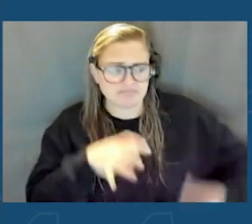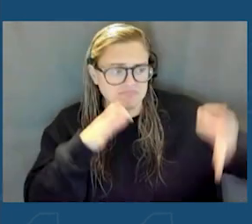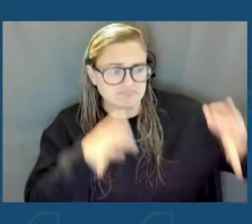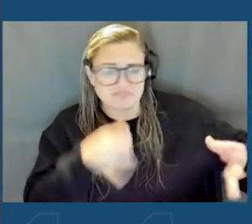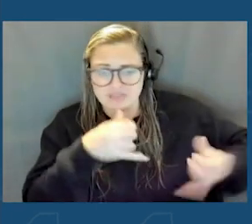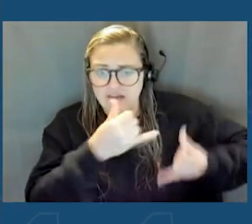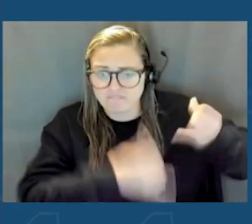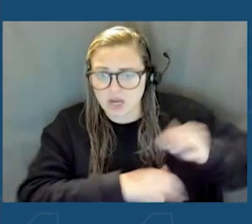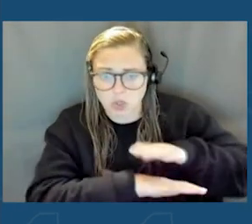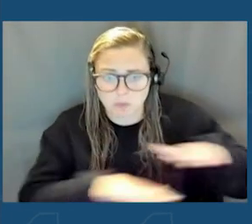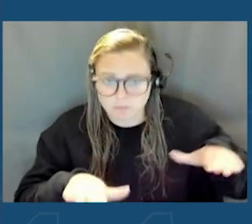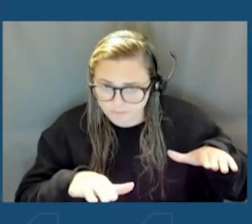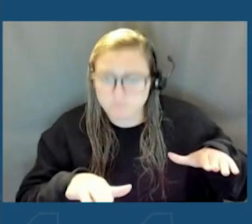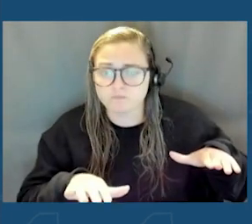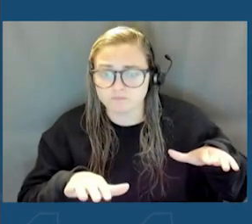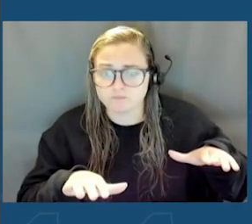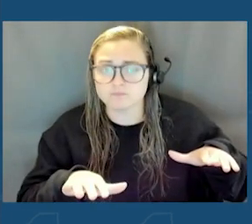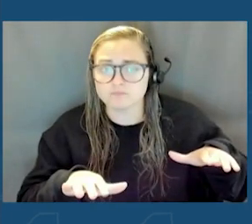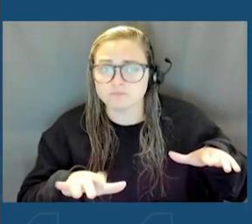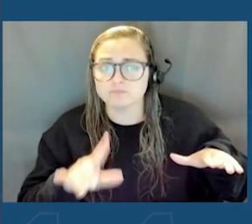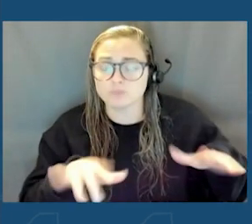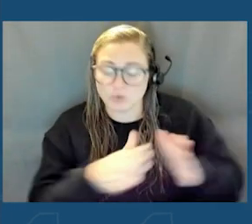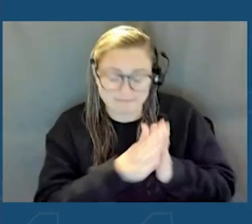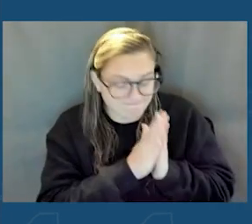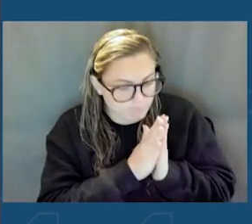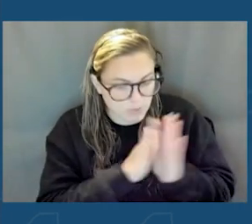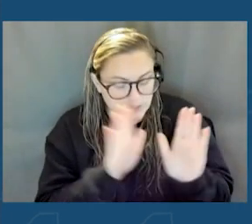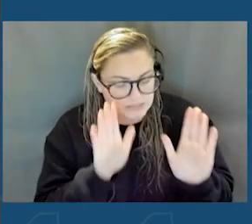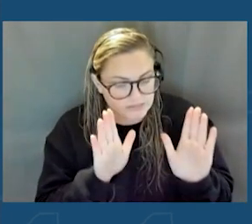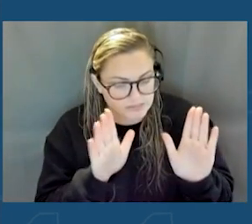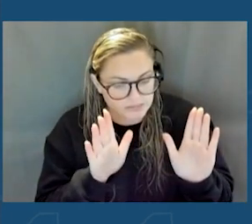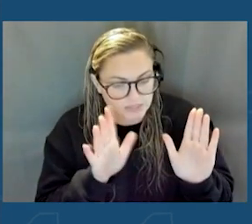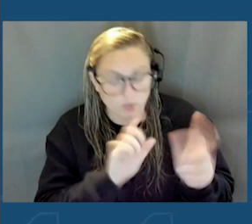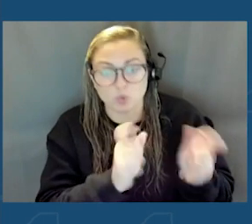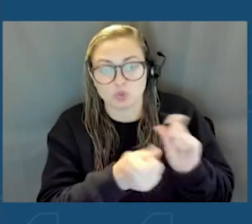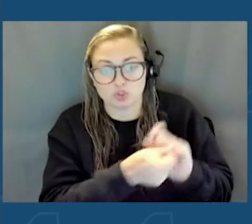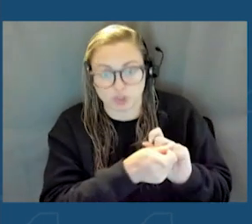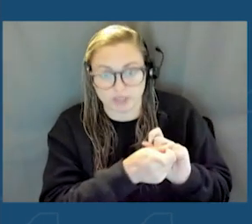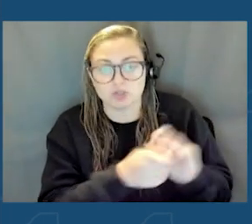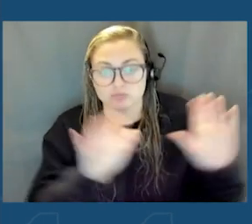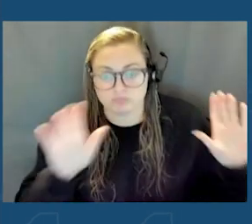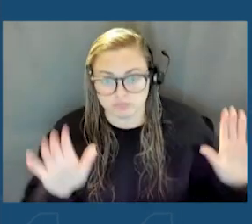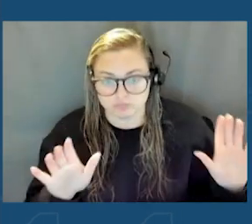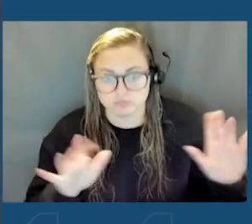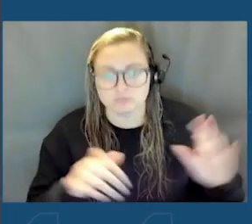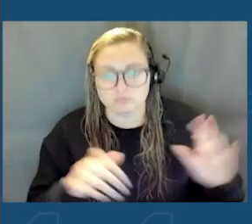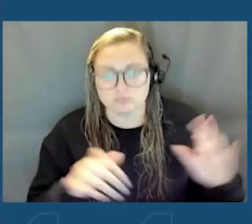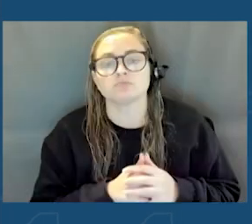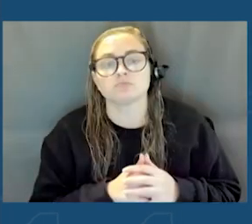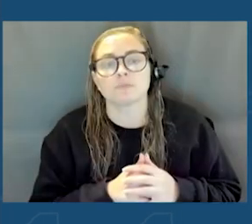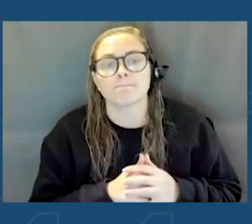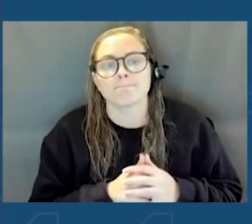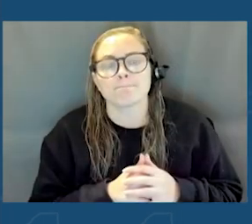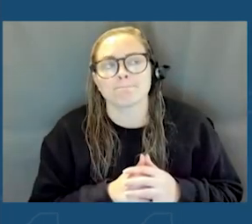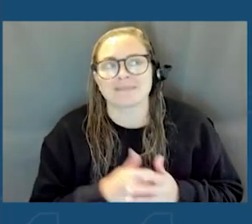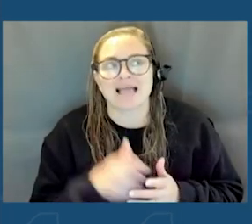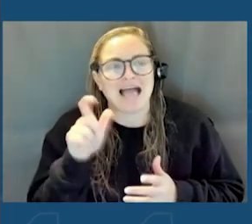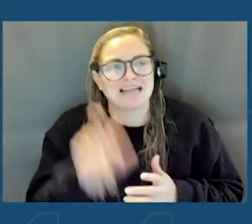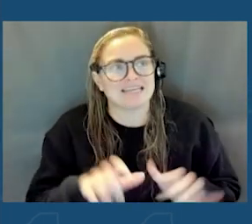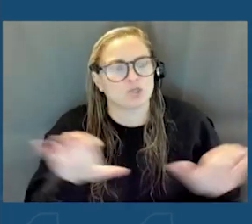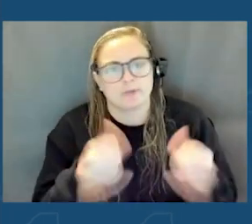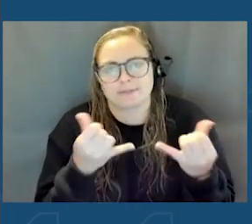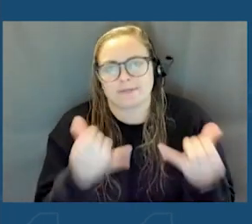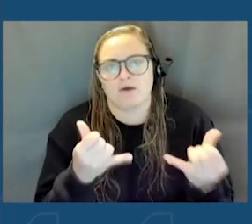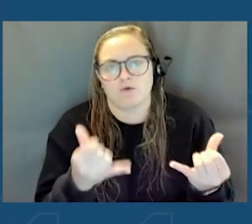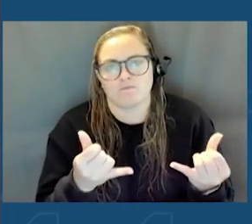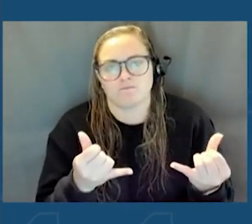and we pray that there's a change of heart, but I said, I need to act now as if